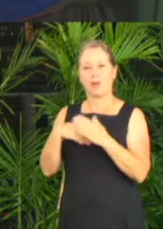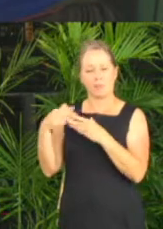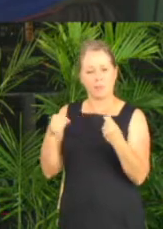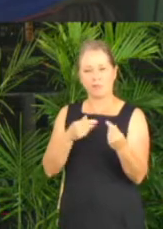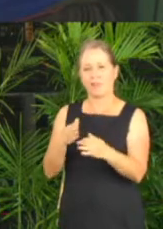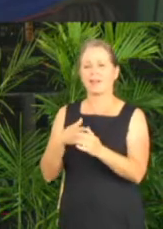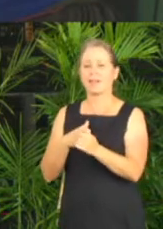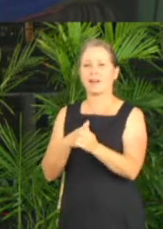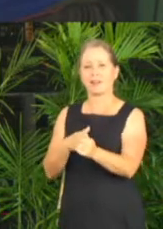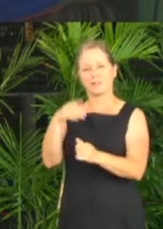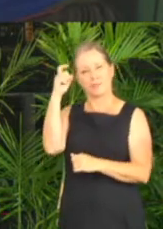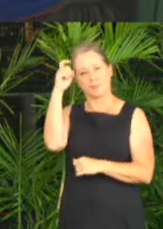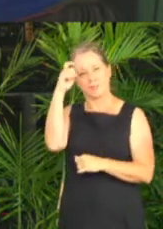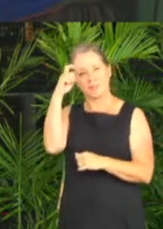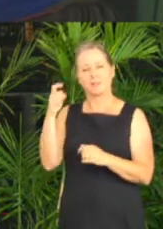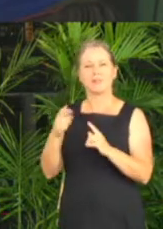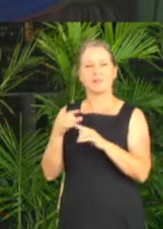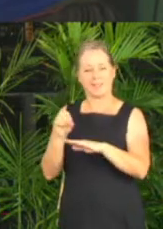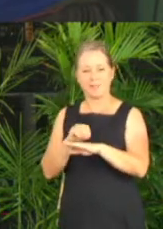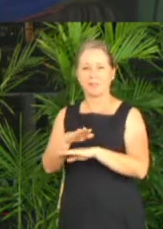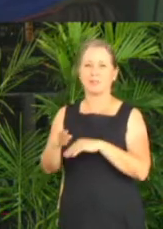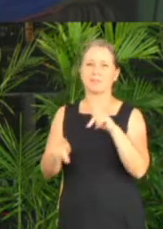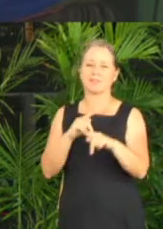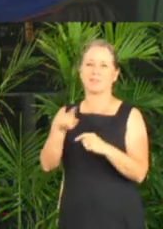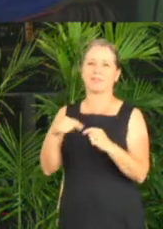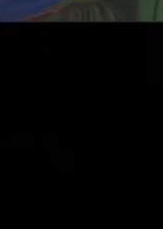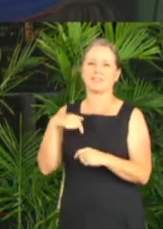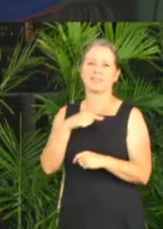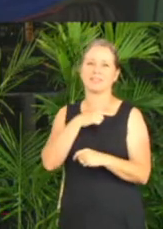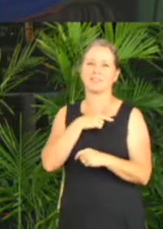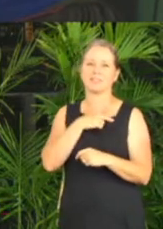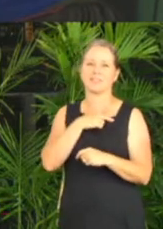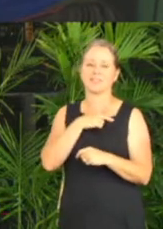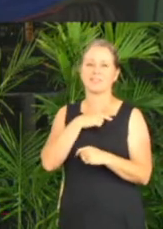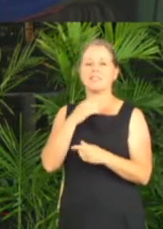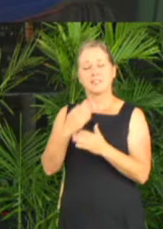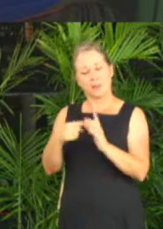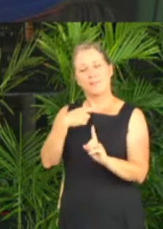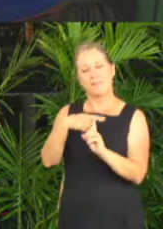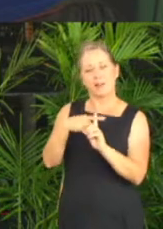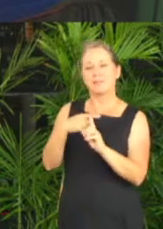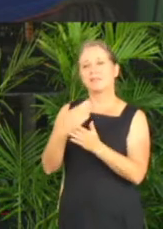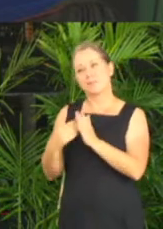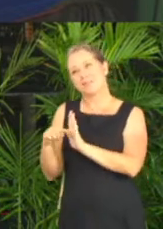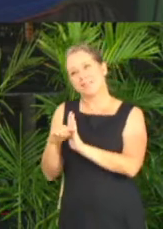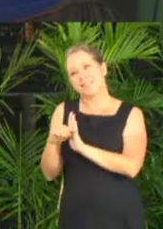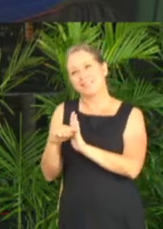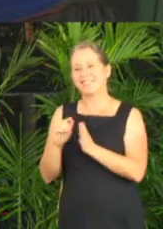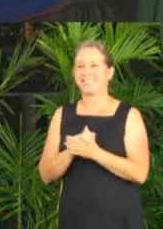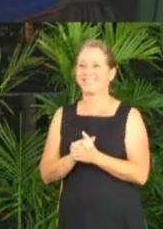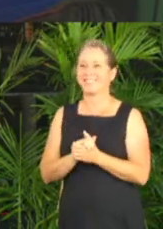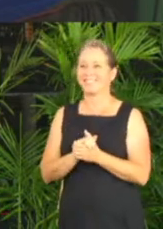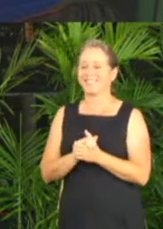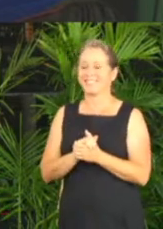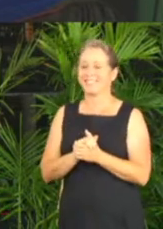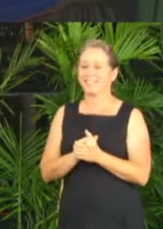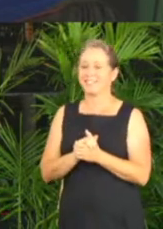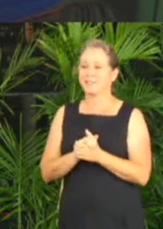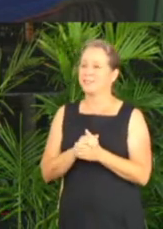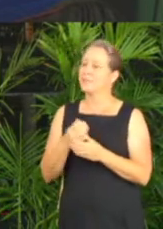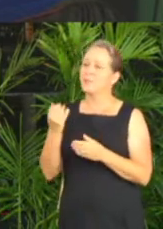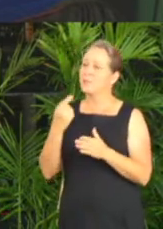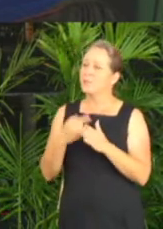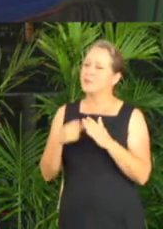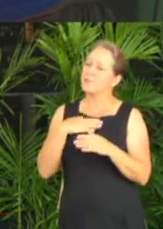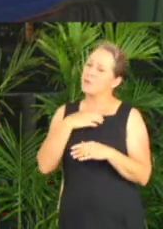provide guidance and wisdom to influence those around us, some positively and some negatively. So what is